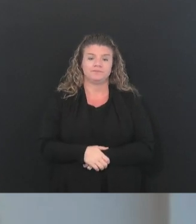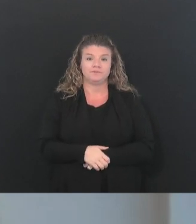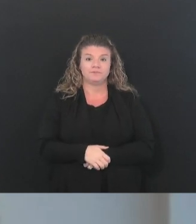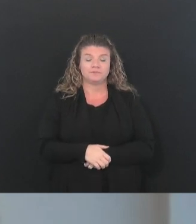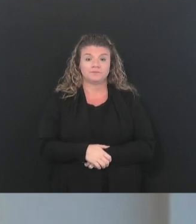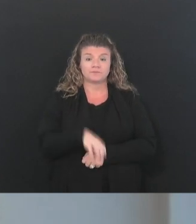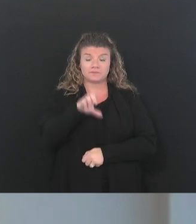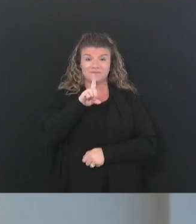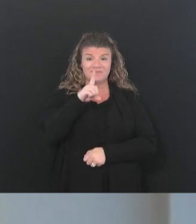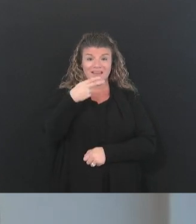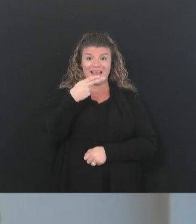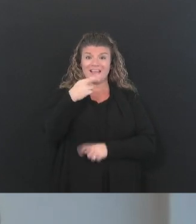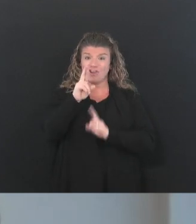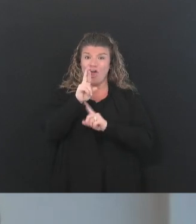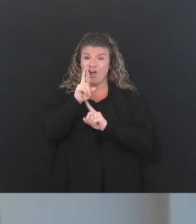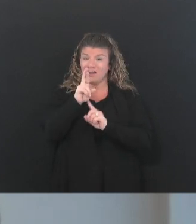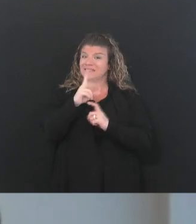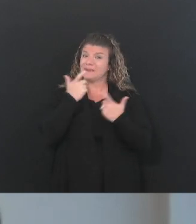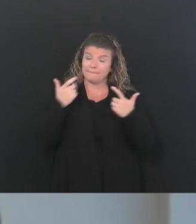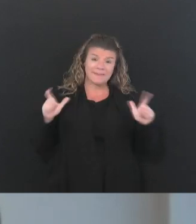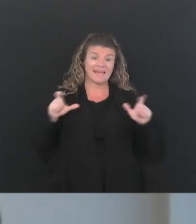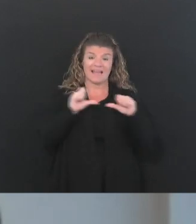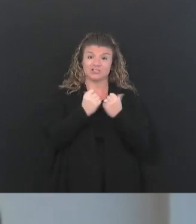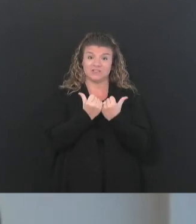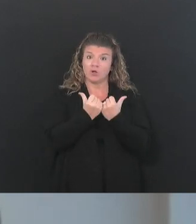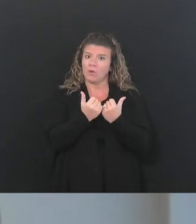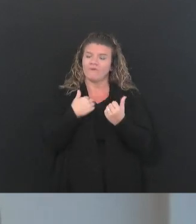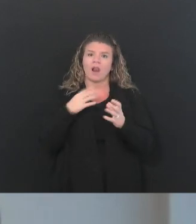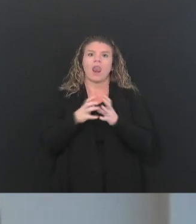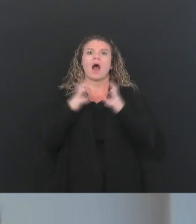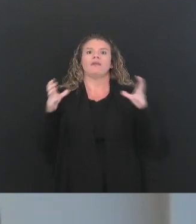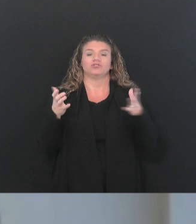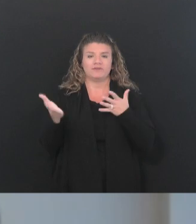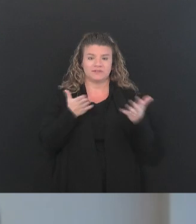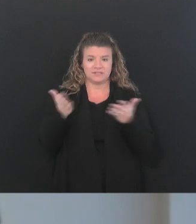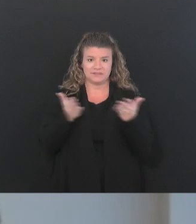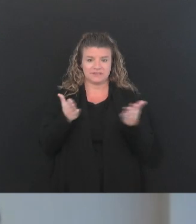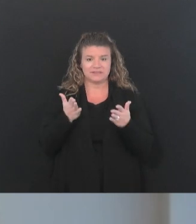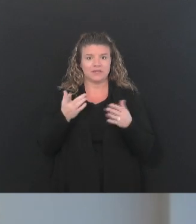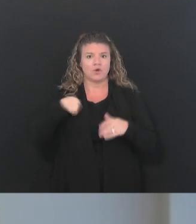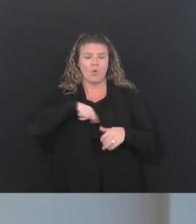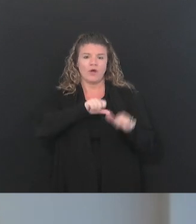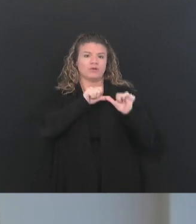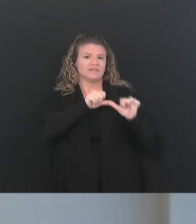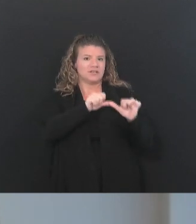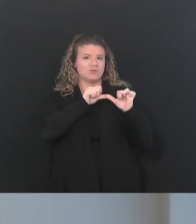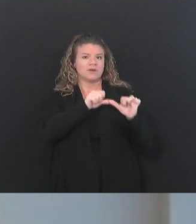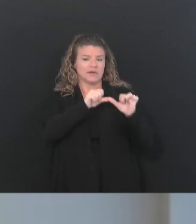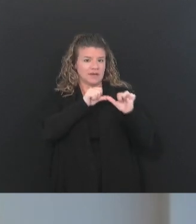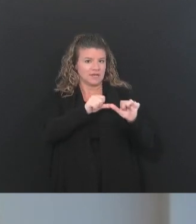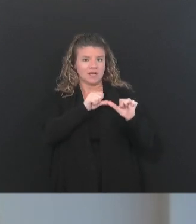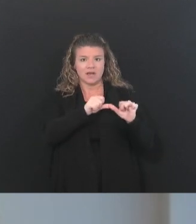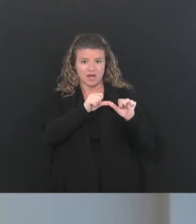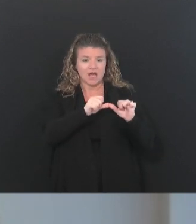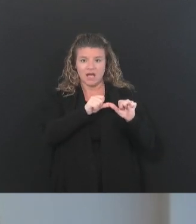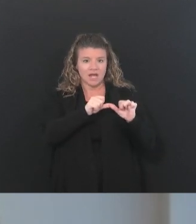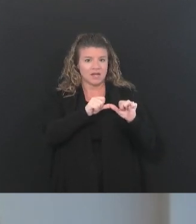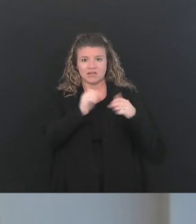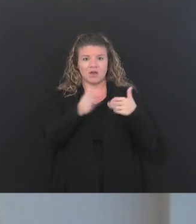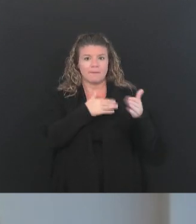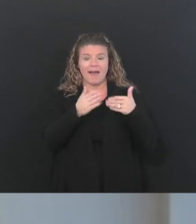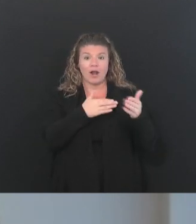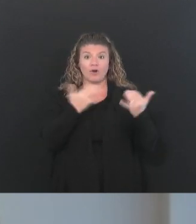DHHR is a large agency. We have a lot of services that we are continuing. Even though we're in the middle